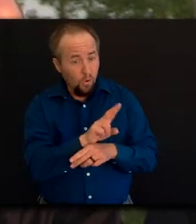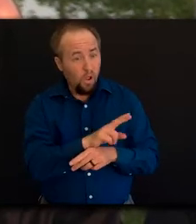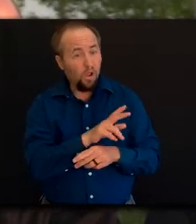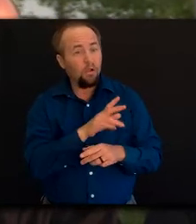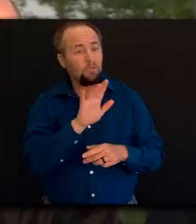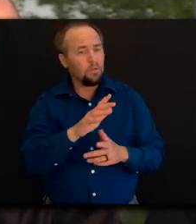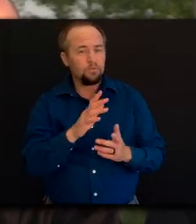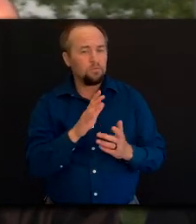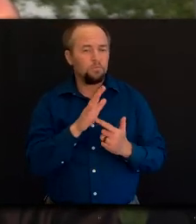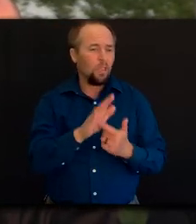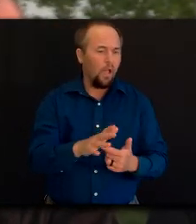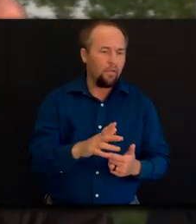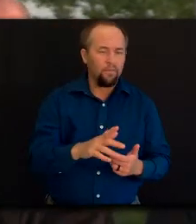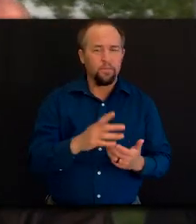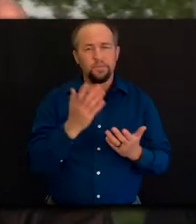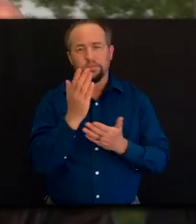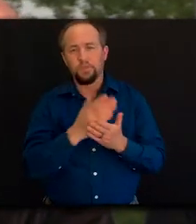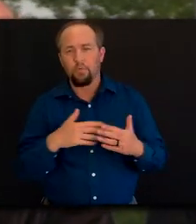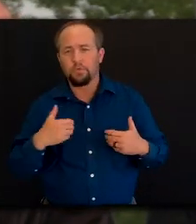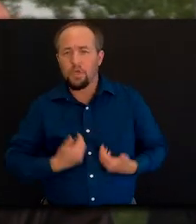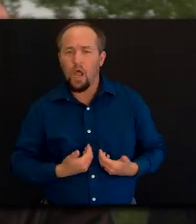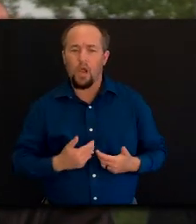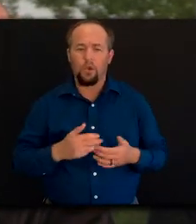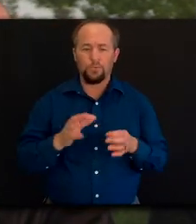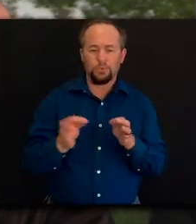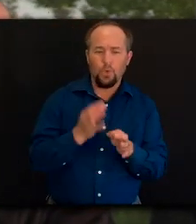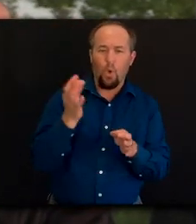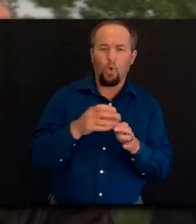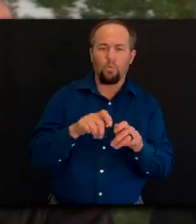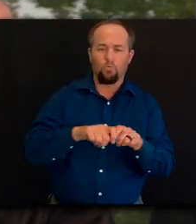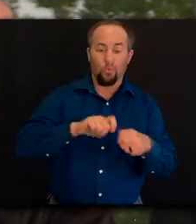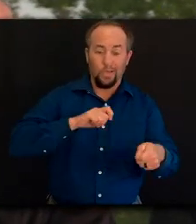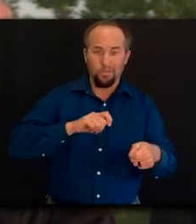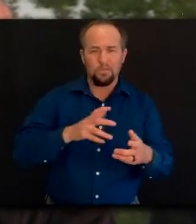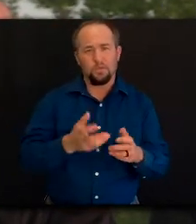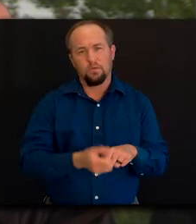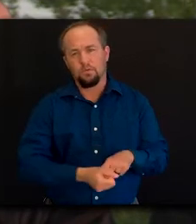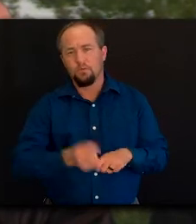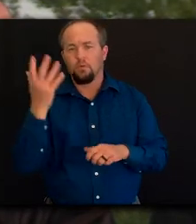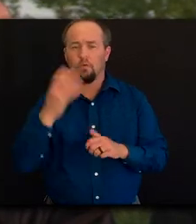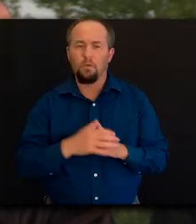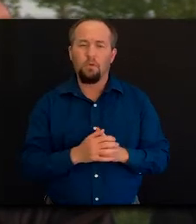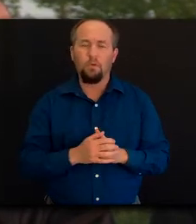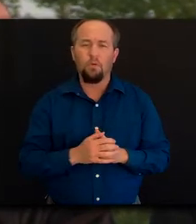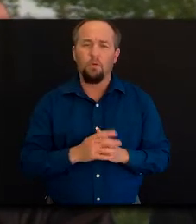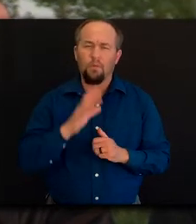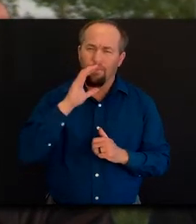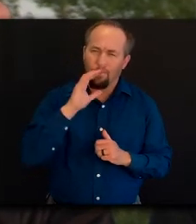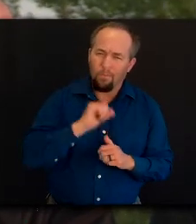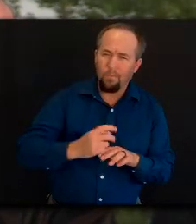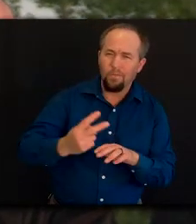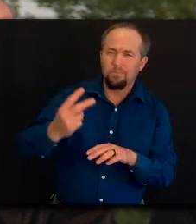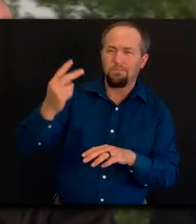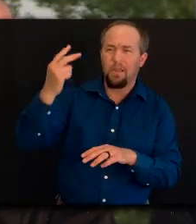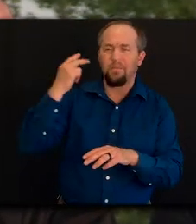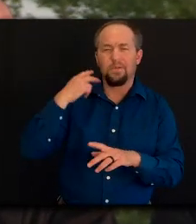tattered and torn, sewed and ripped, but then renewed, full of memories, happy and